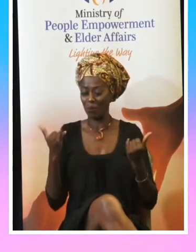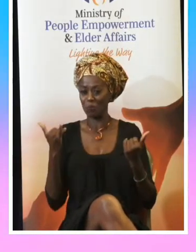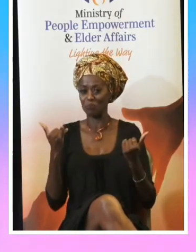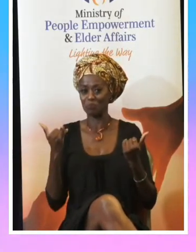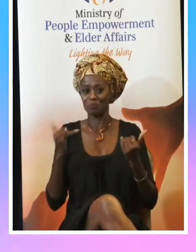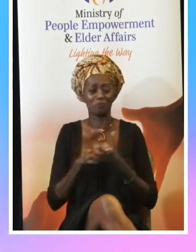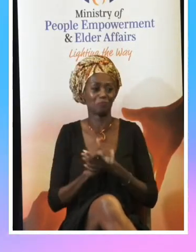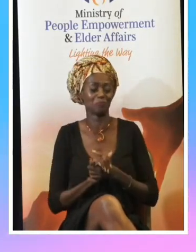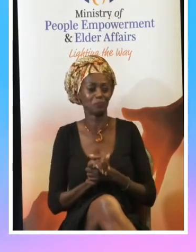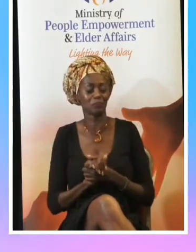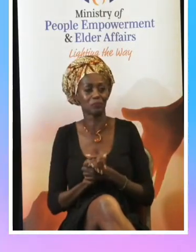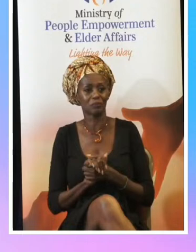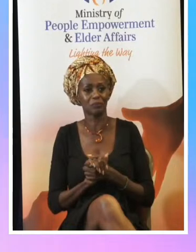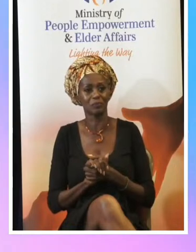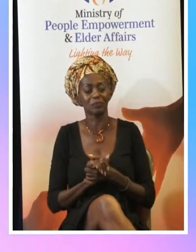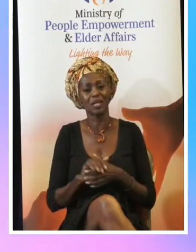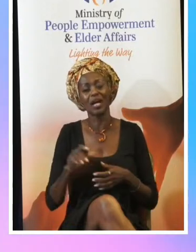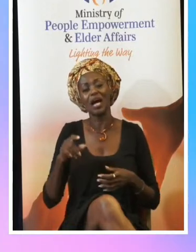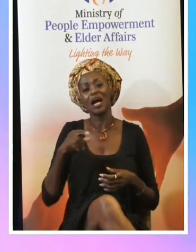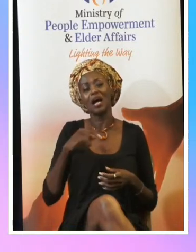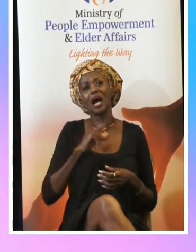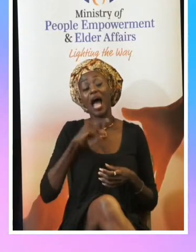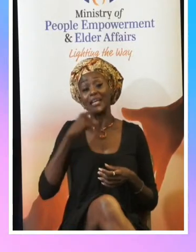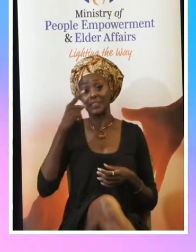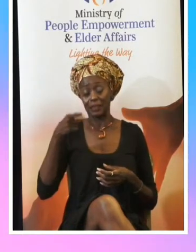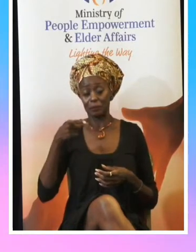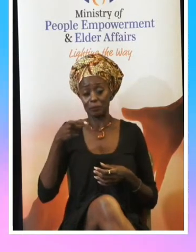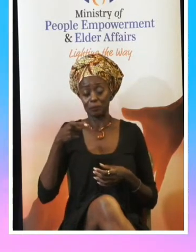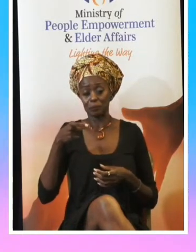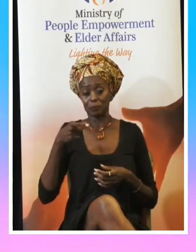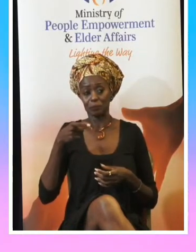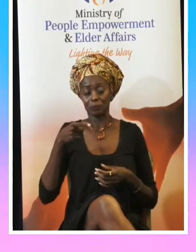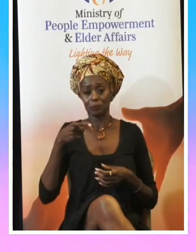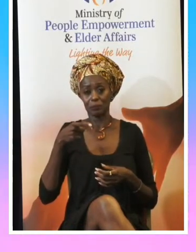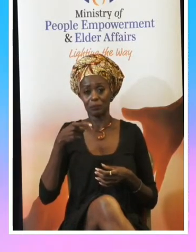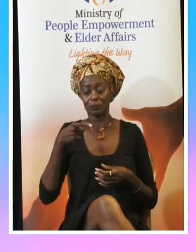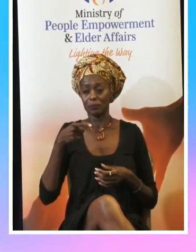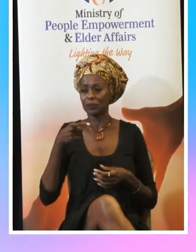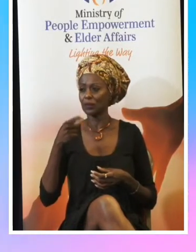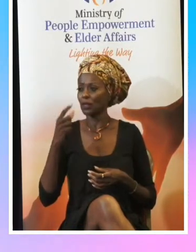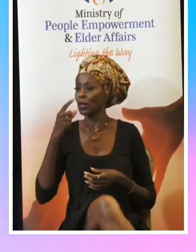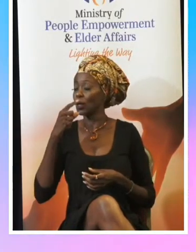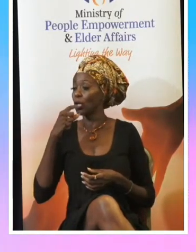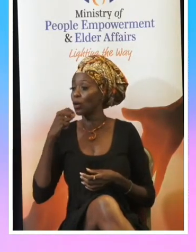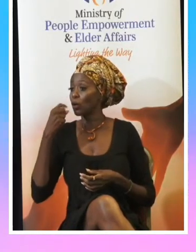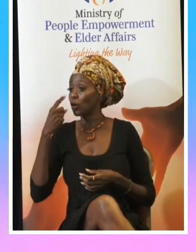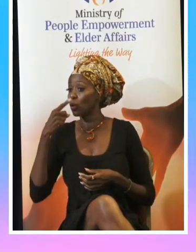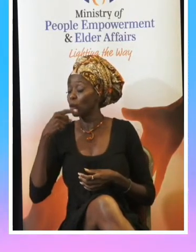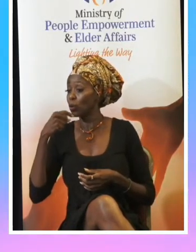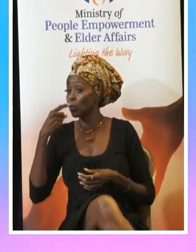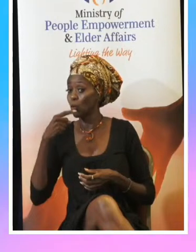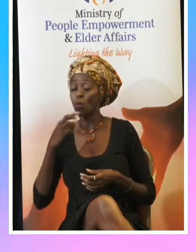further, and I say, in whose name and in whose interest?